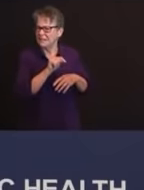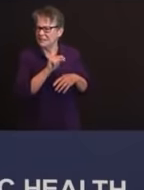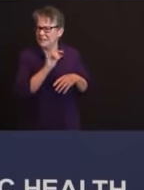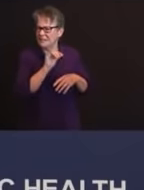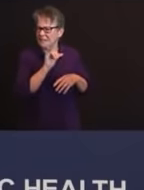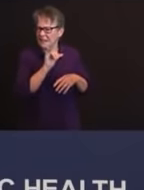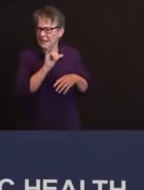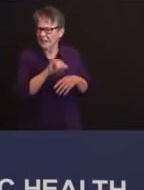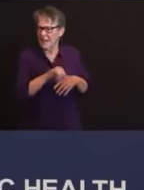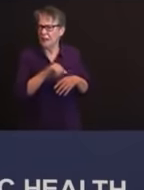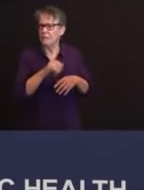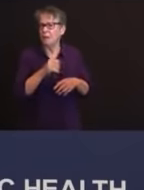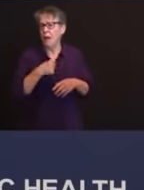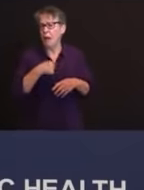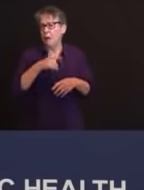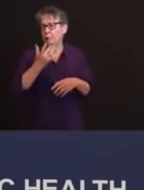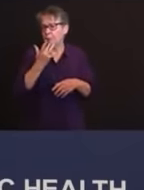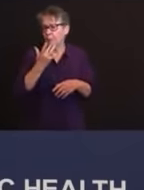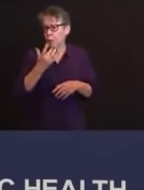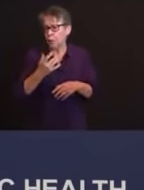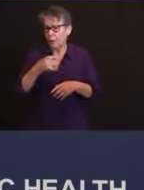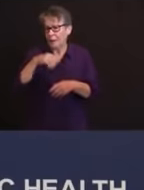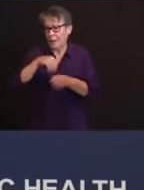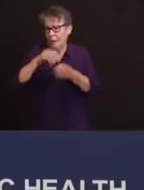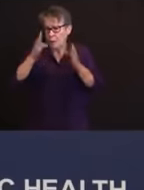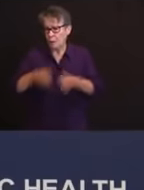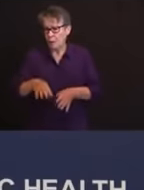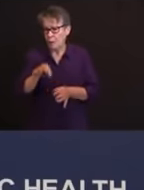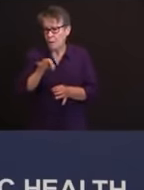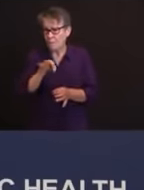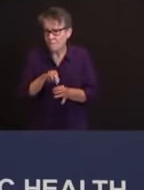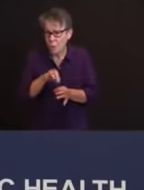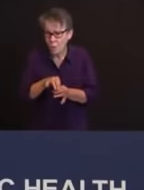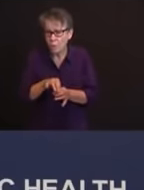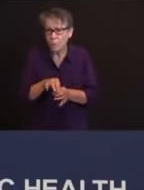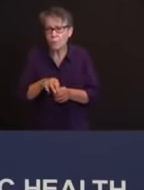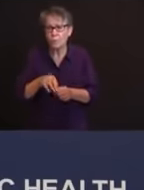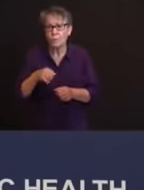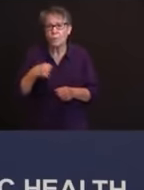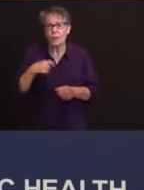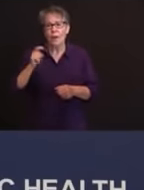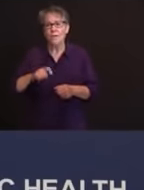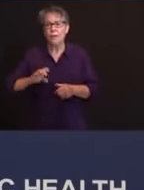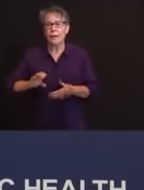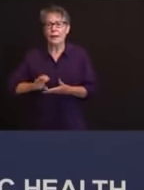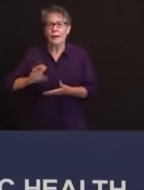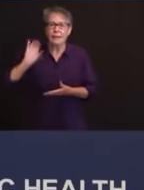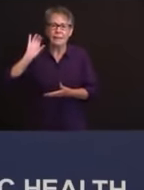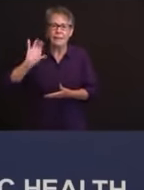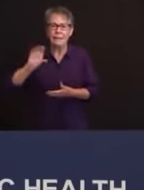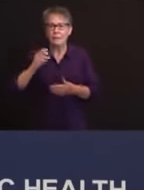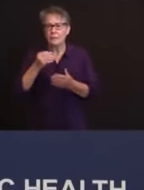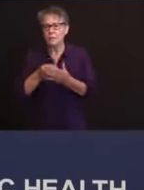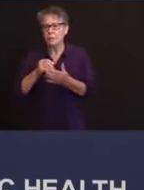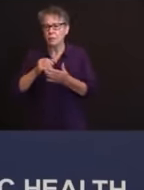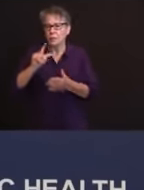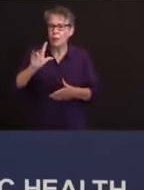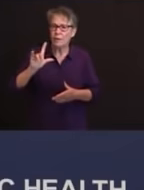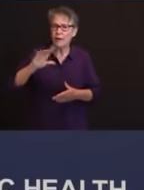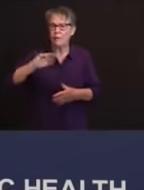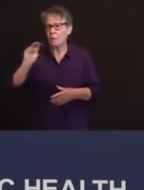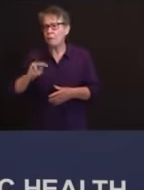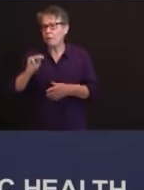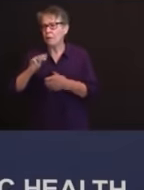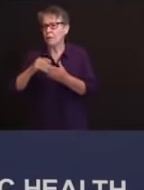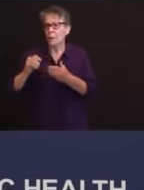make an investment. I think it's plus or minus $25 million, which is a one-off, and you then get to benefit from that forever and always. That would